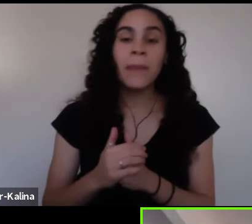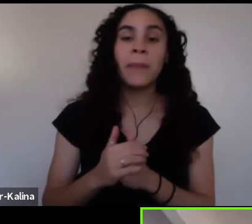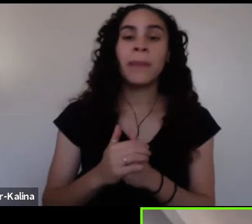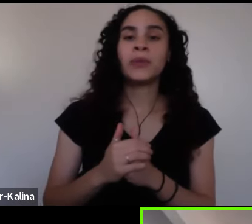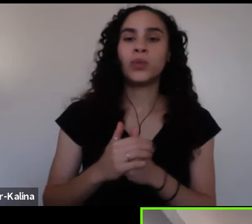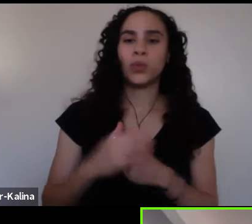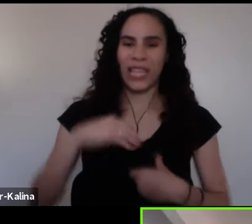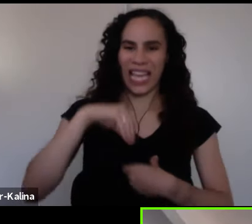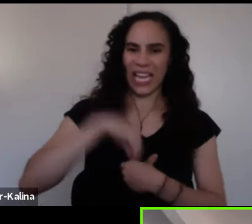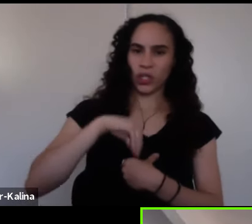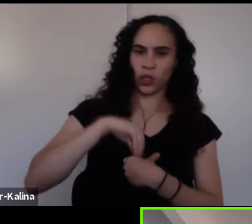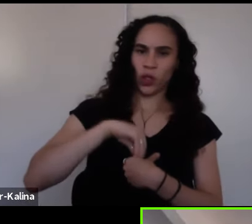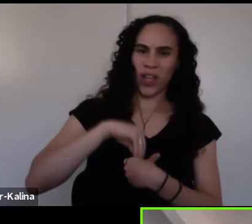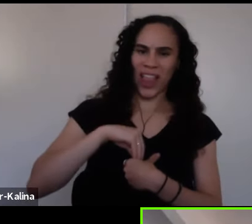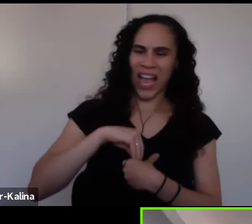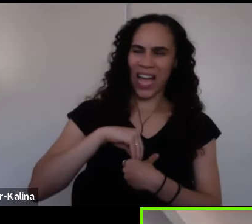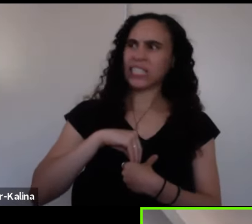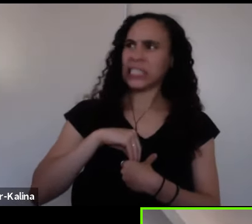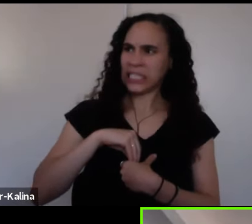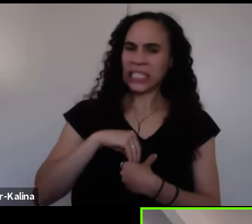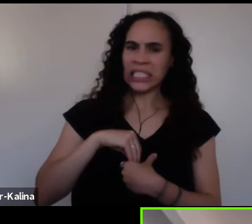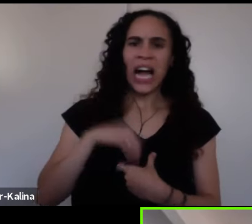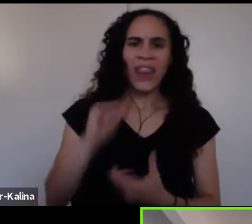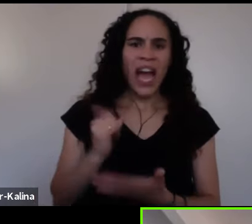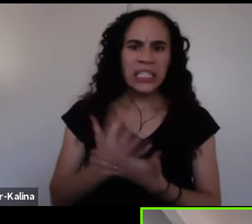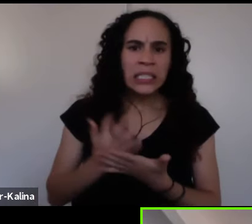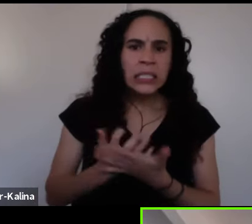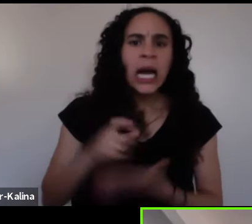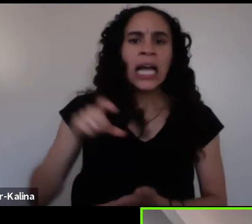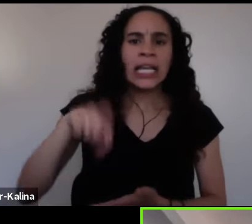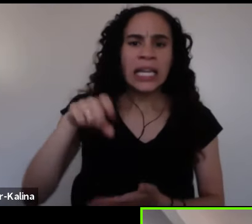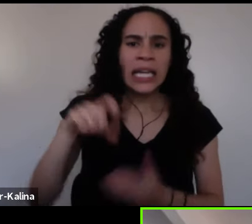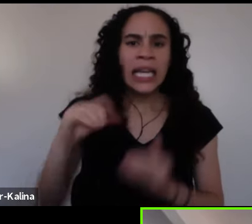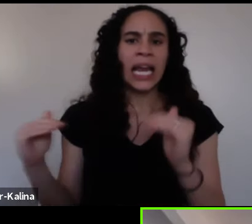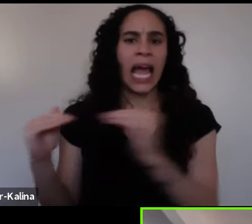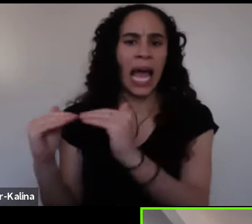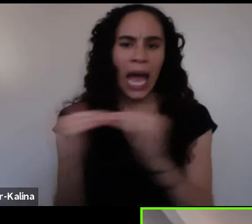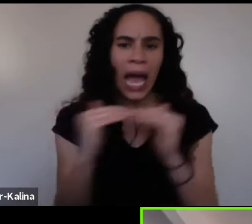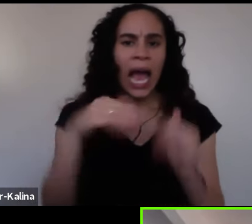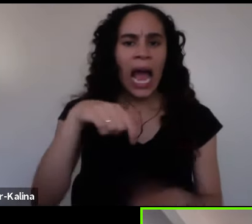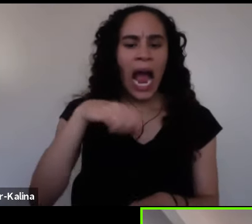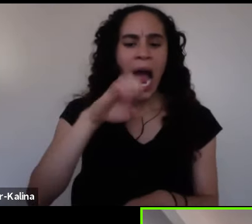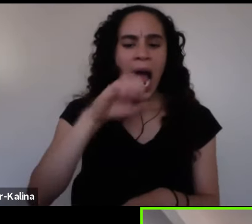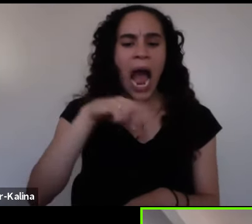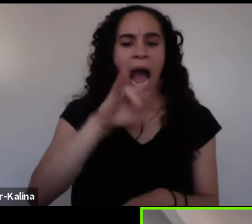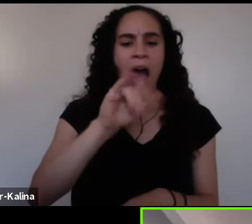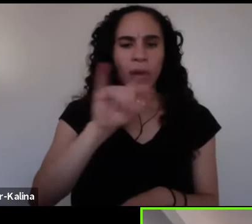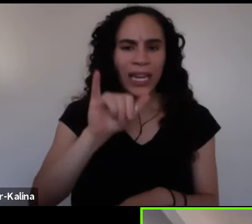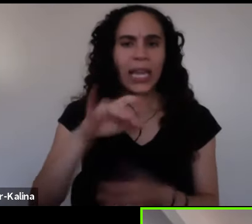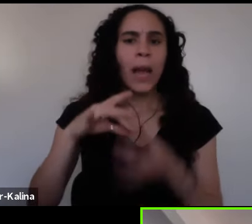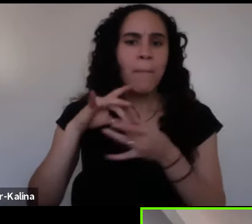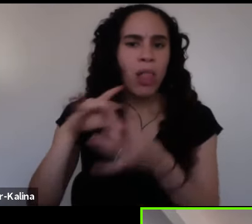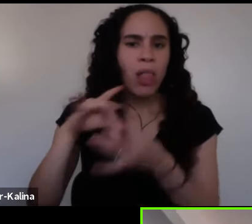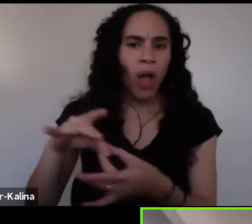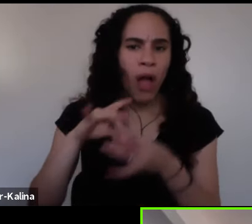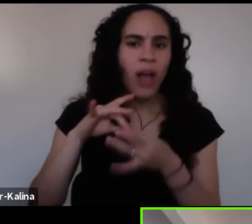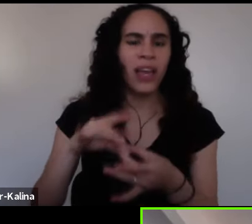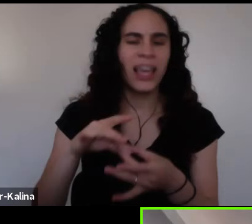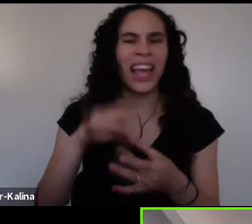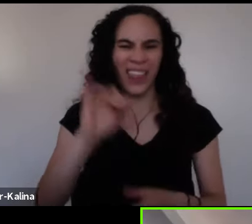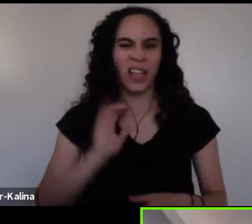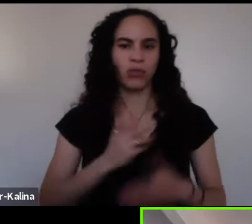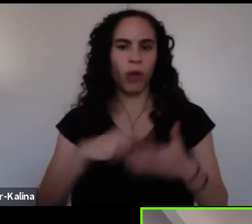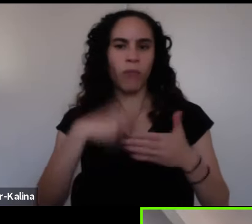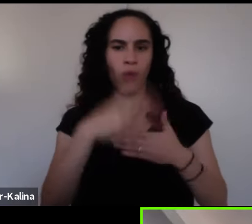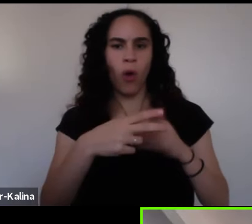need for equity and belonging, which is what we call our program at Zolo Group. And I think